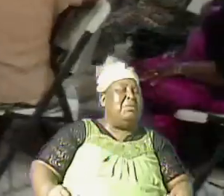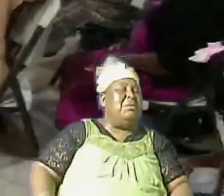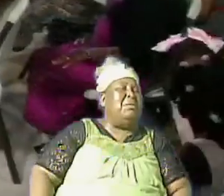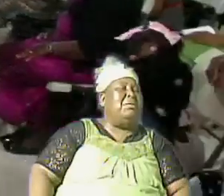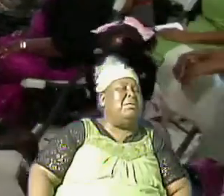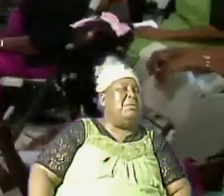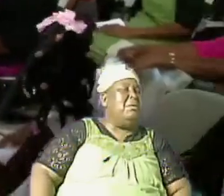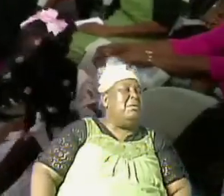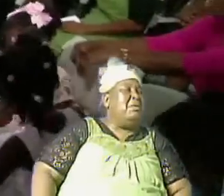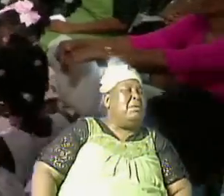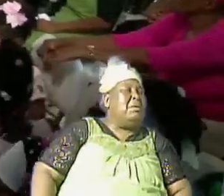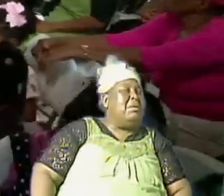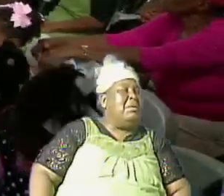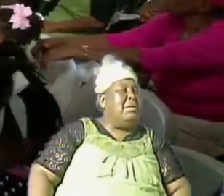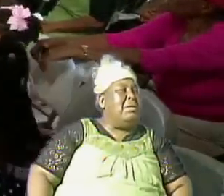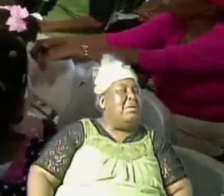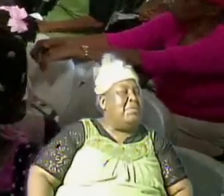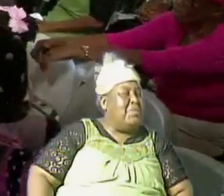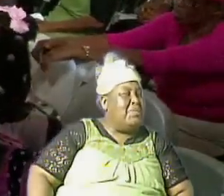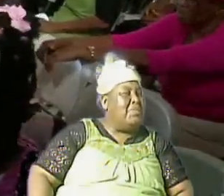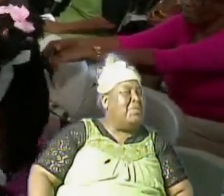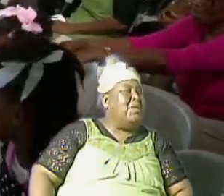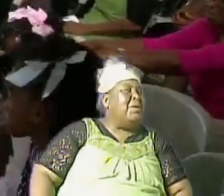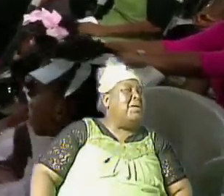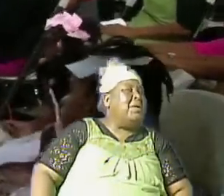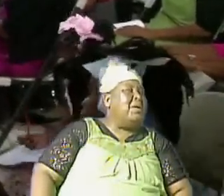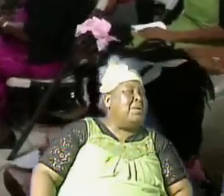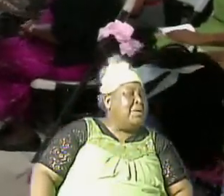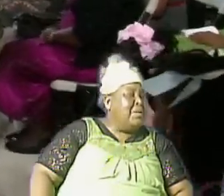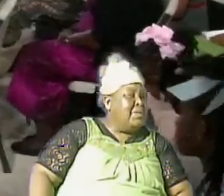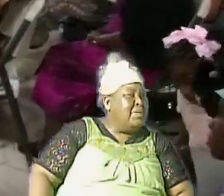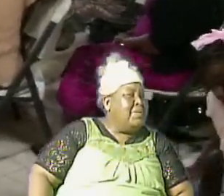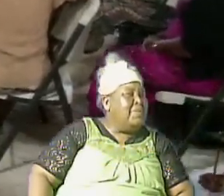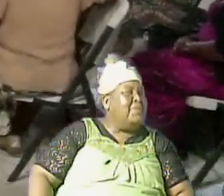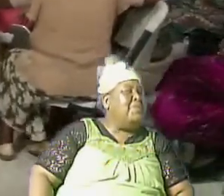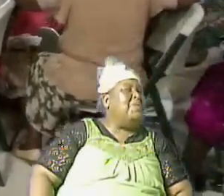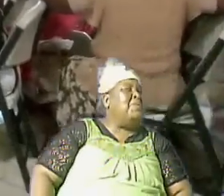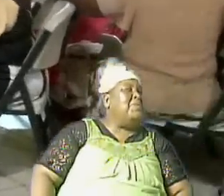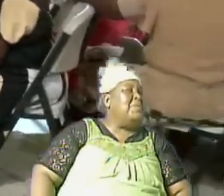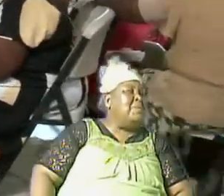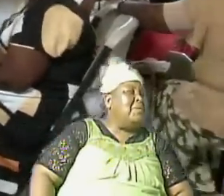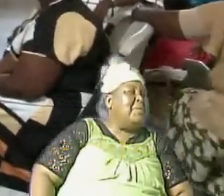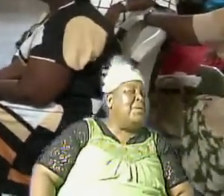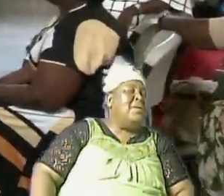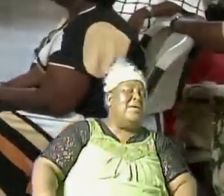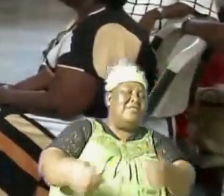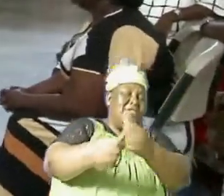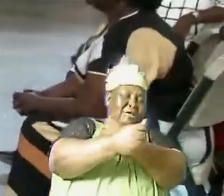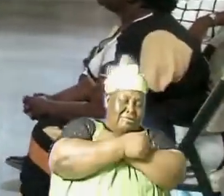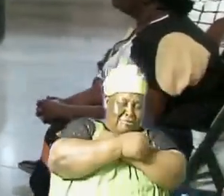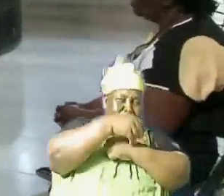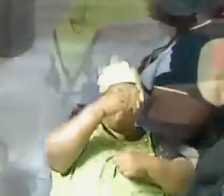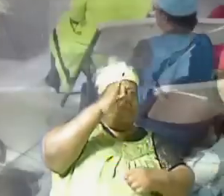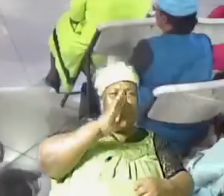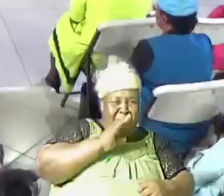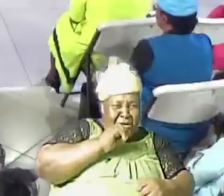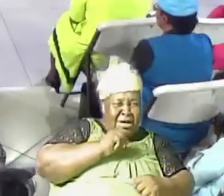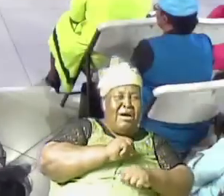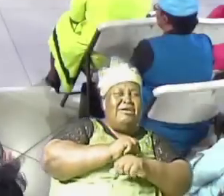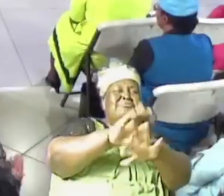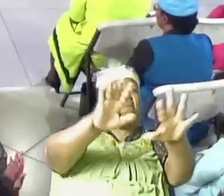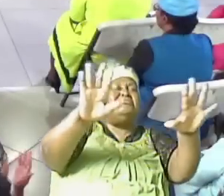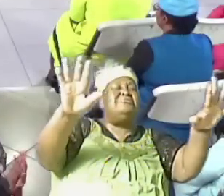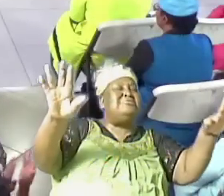Woo, God Almighty. Hallelujah. Hallelujah. Hallelujah. The love of God is shed